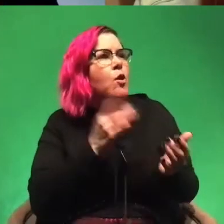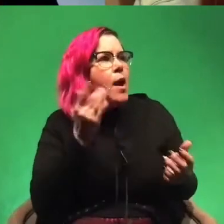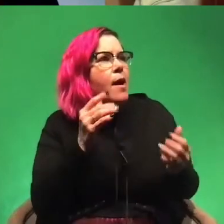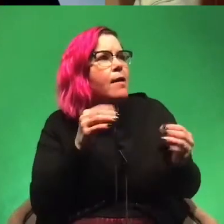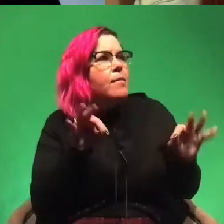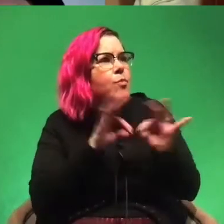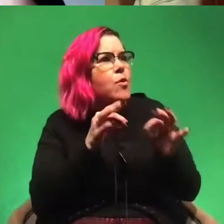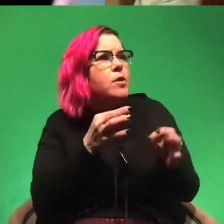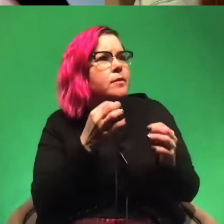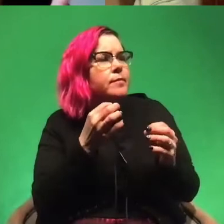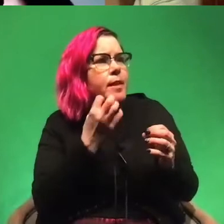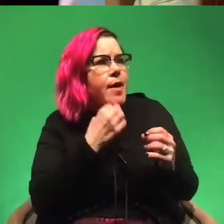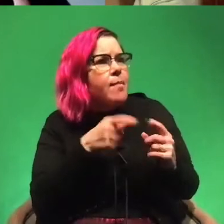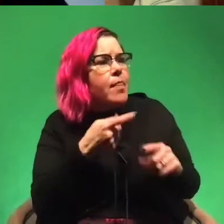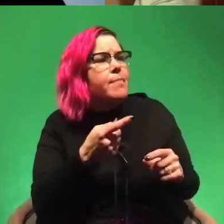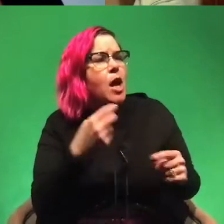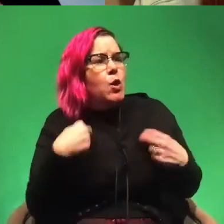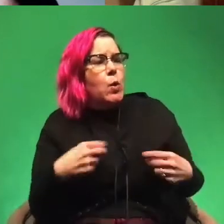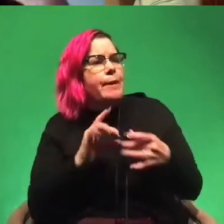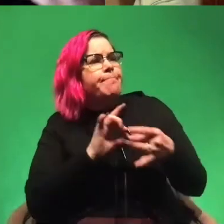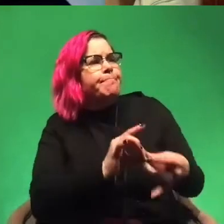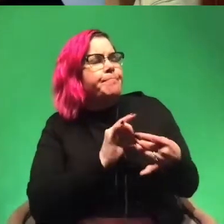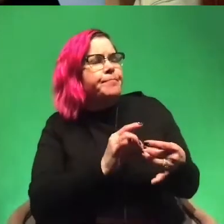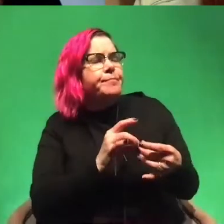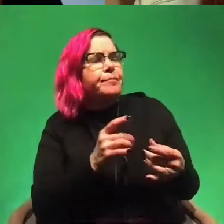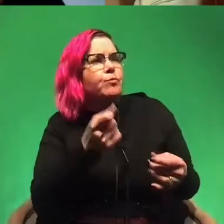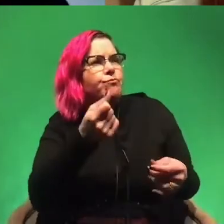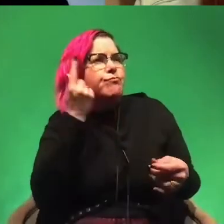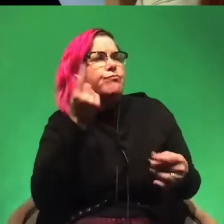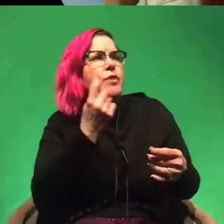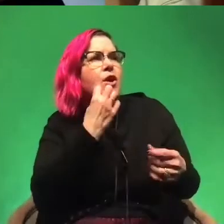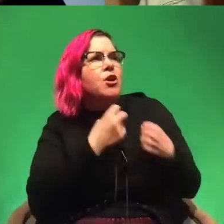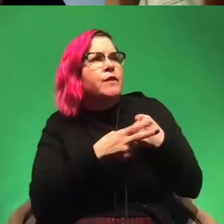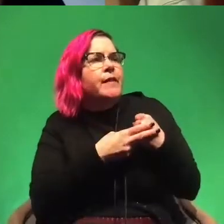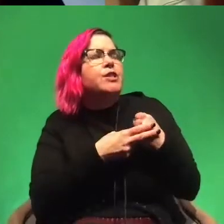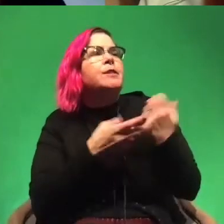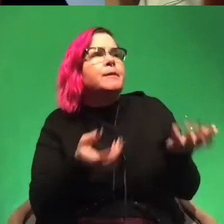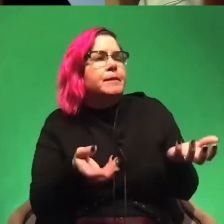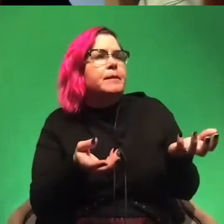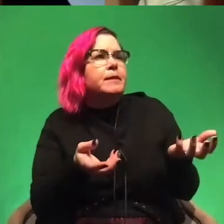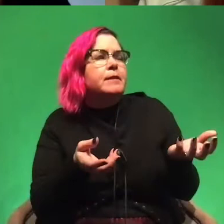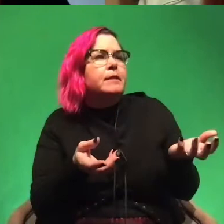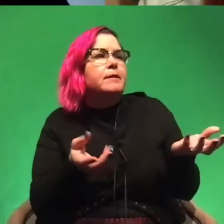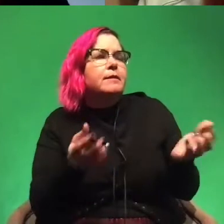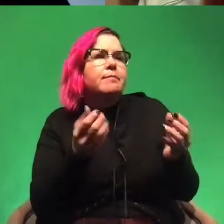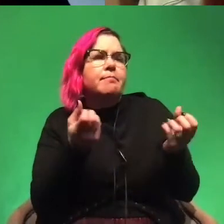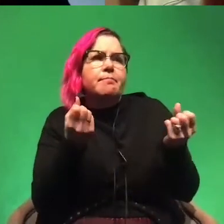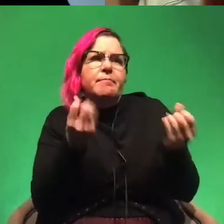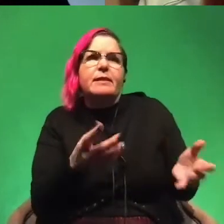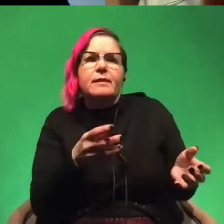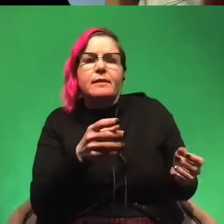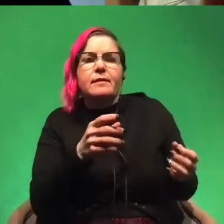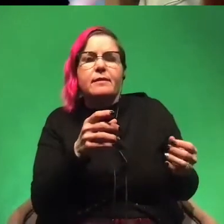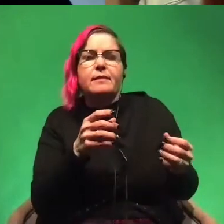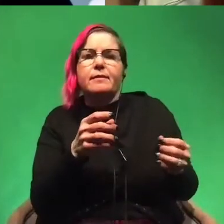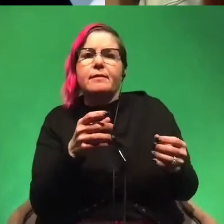care about them, kind of have that human connection to understanding conservation. Then there are plenty of instances in which these